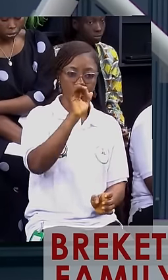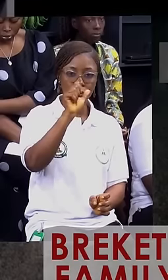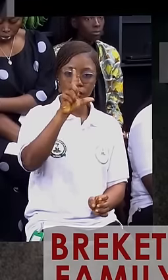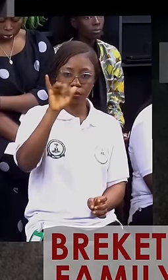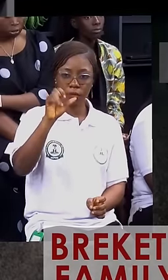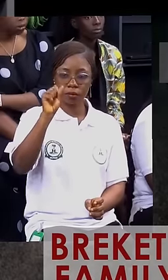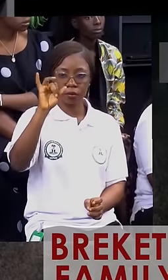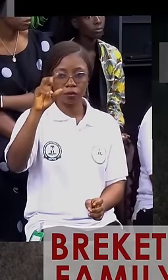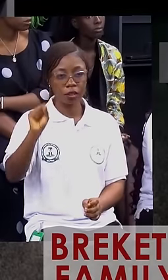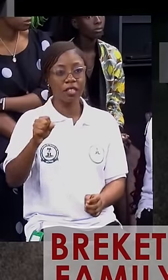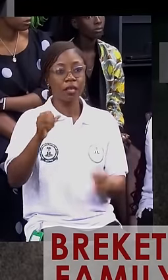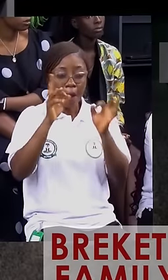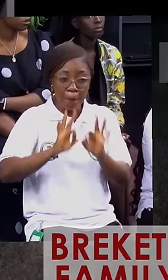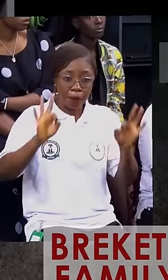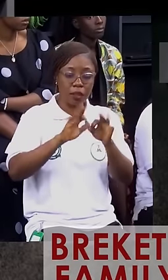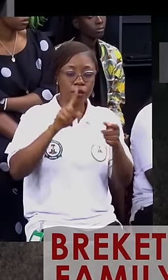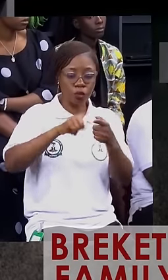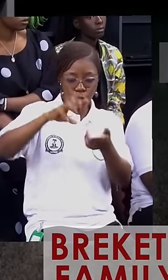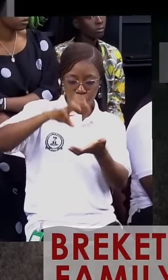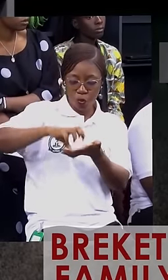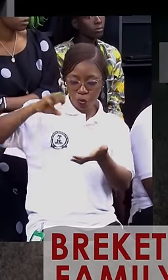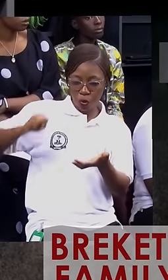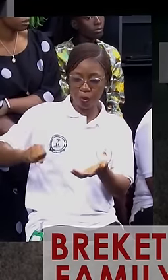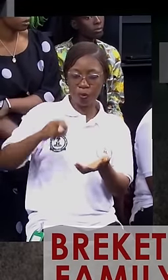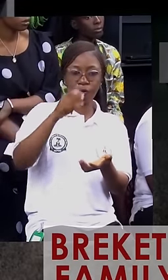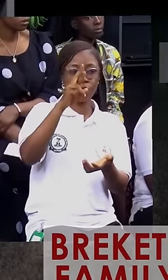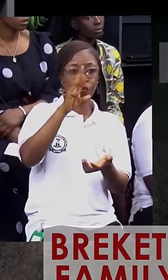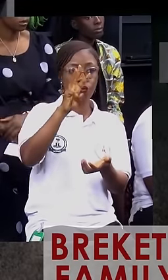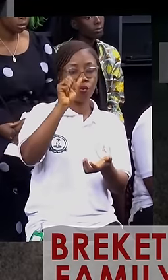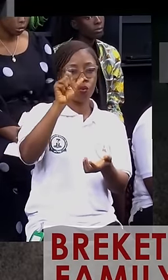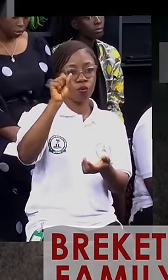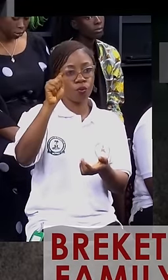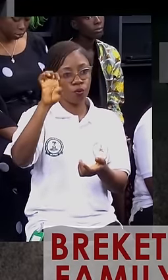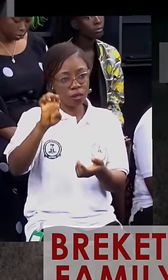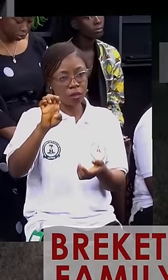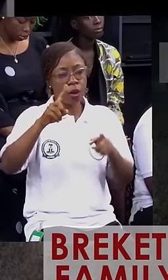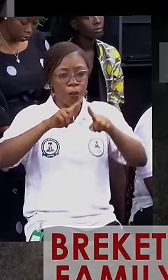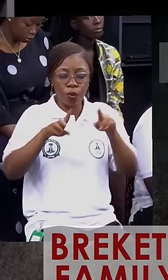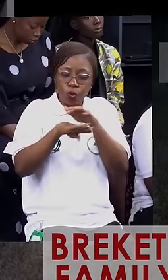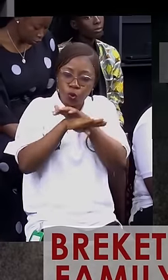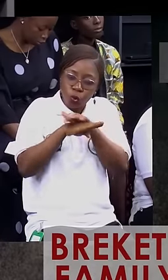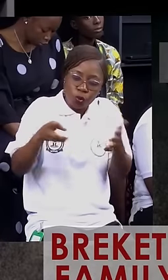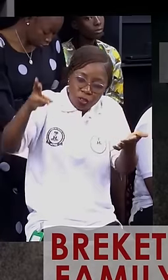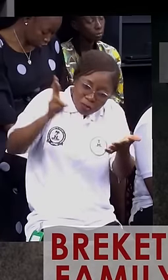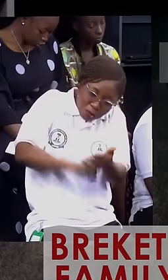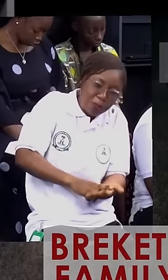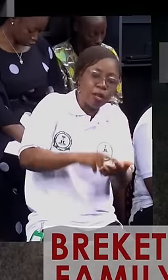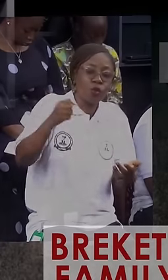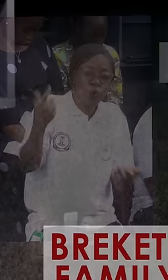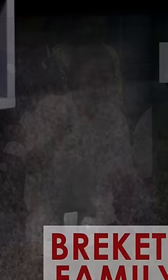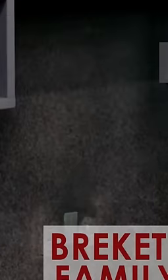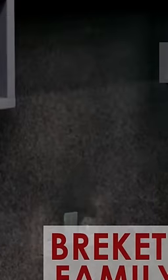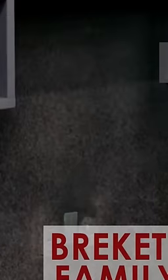dialysis is important to remove waste from the body, but dialysis does not replace all the function of the